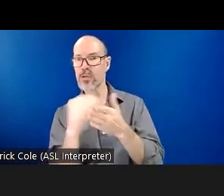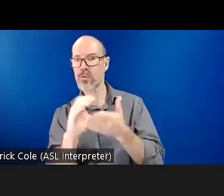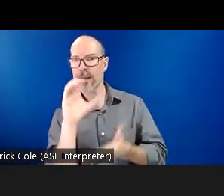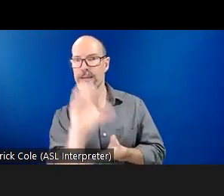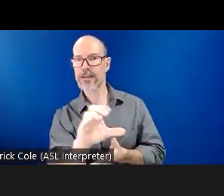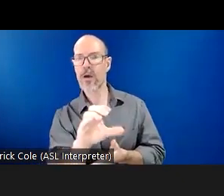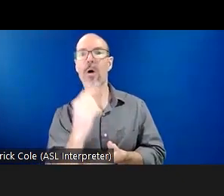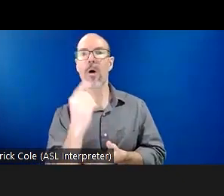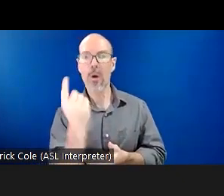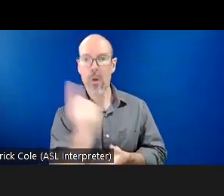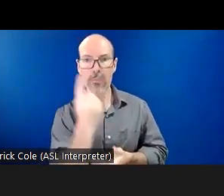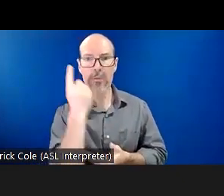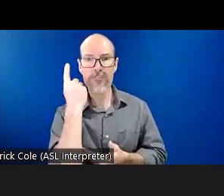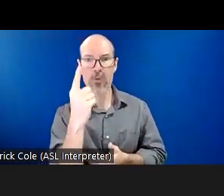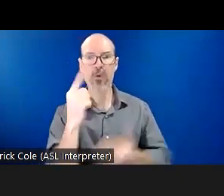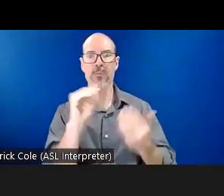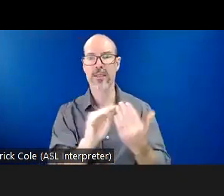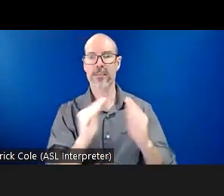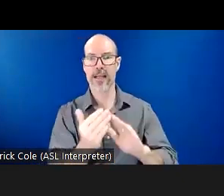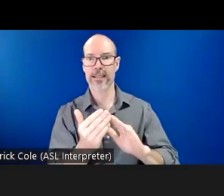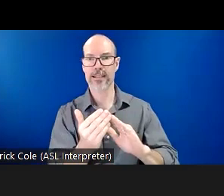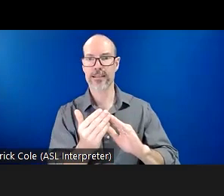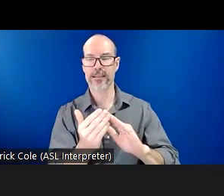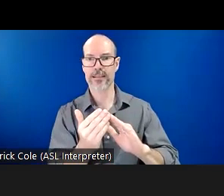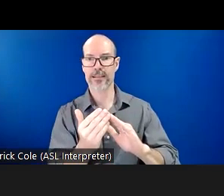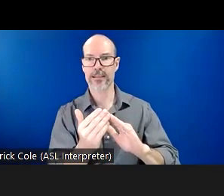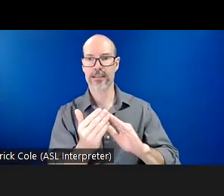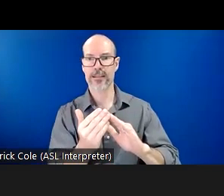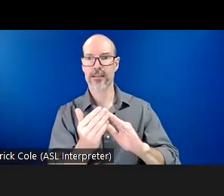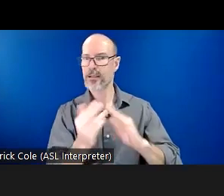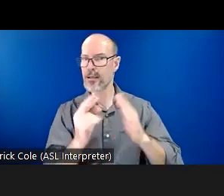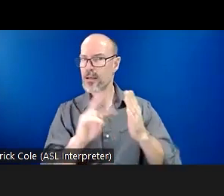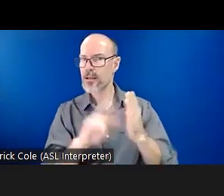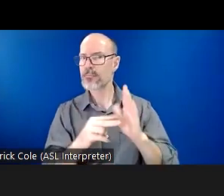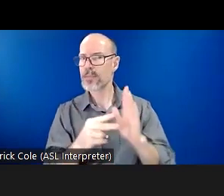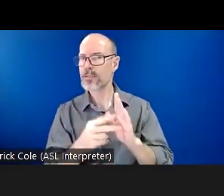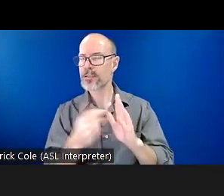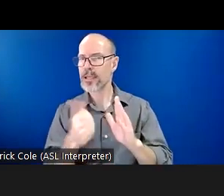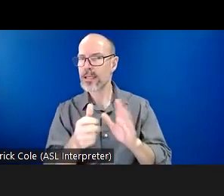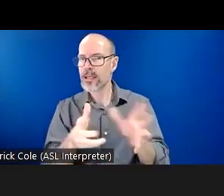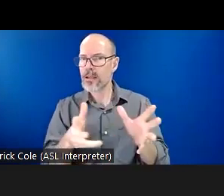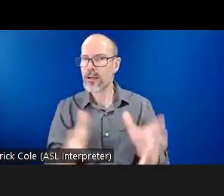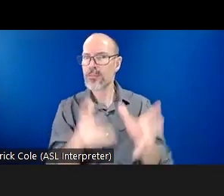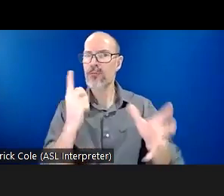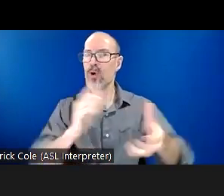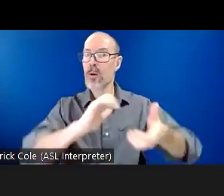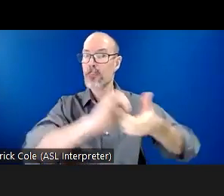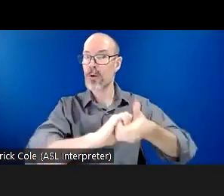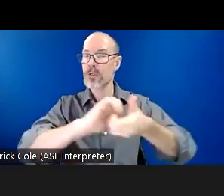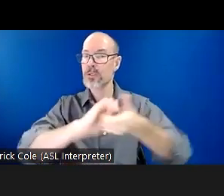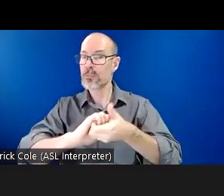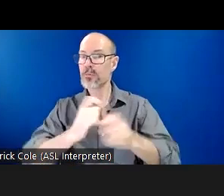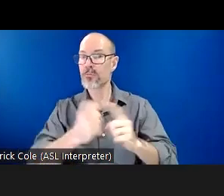municipalities. Is there any requirement or encouragement for partnerships to be occurring with